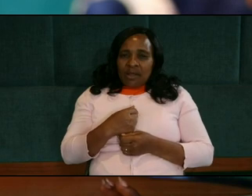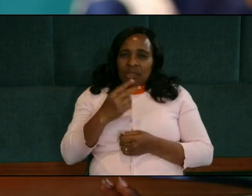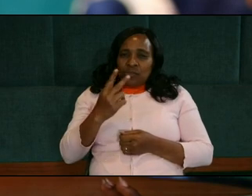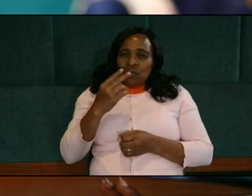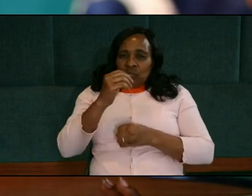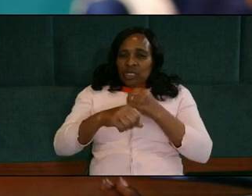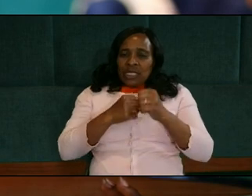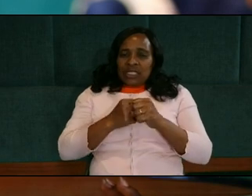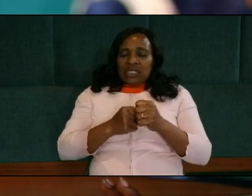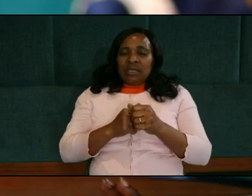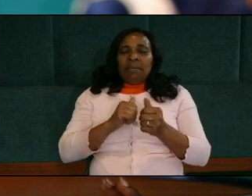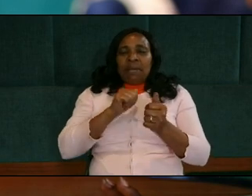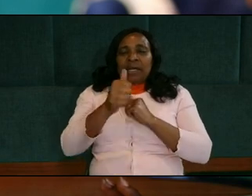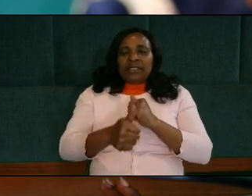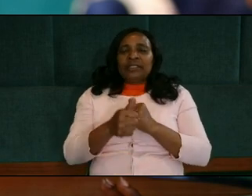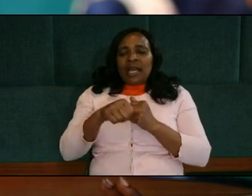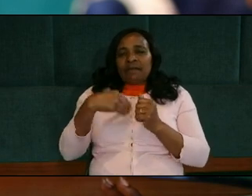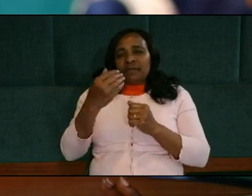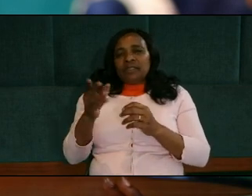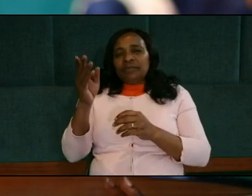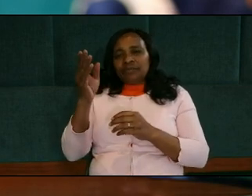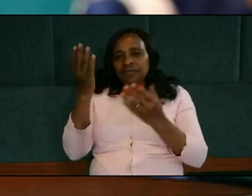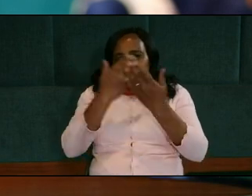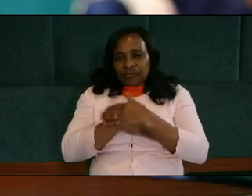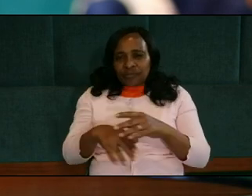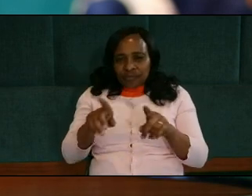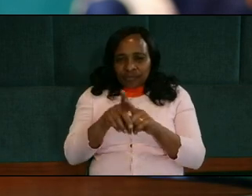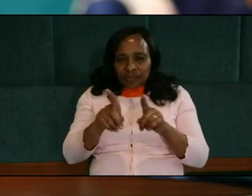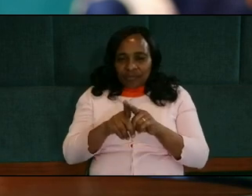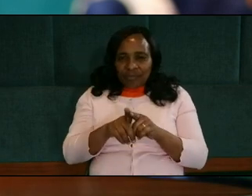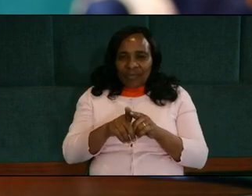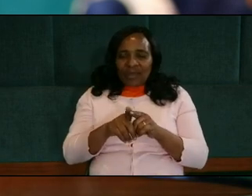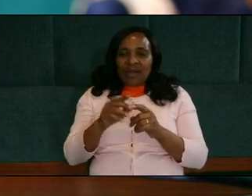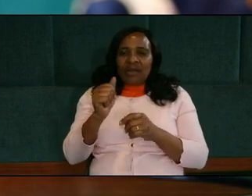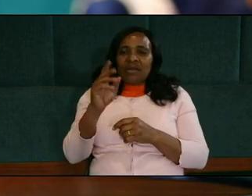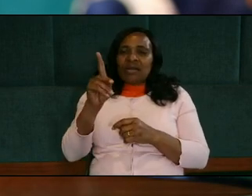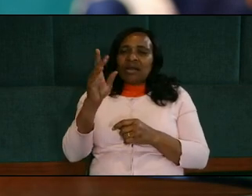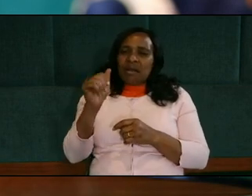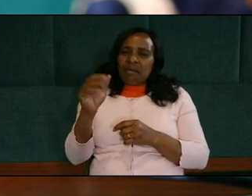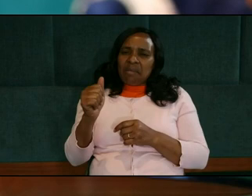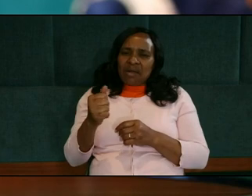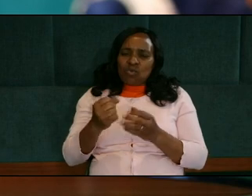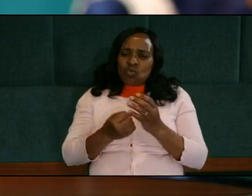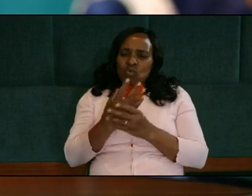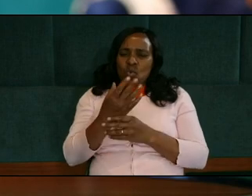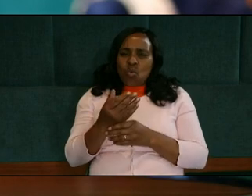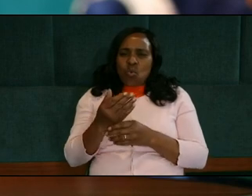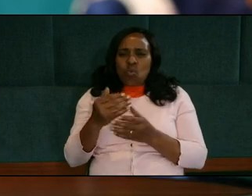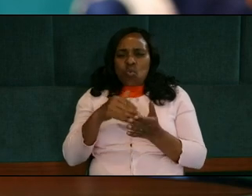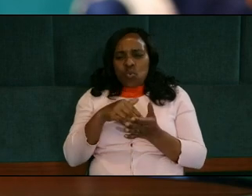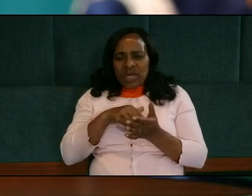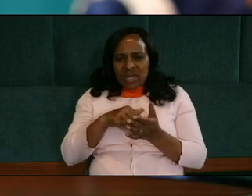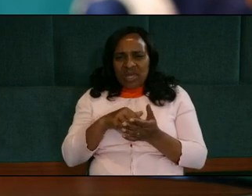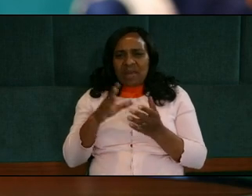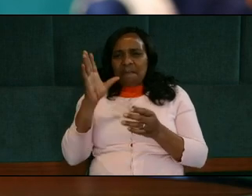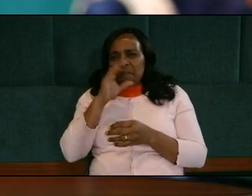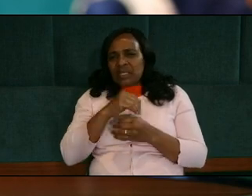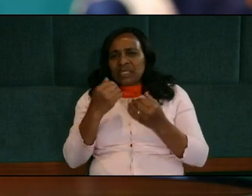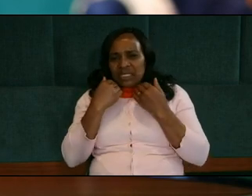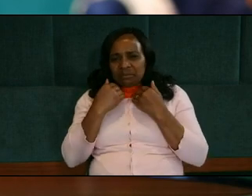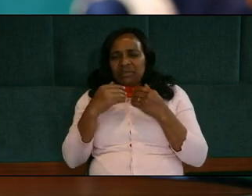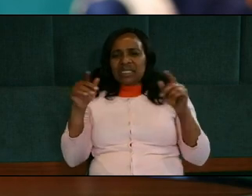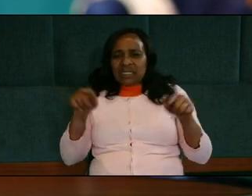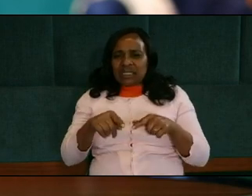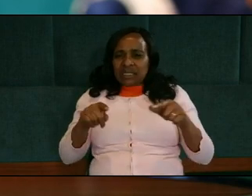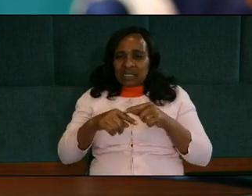2 years passed. Every night it was the same. Adama grew weak and sick from a lack of sleep. She was scared of the